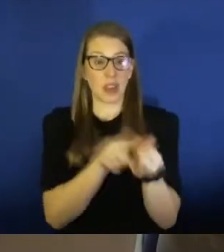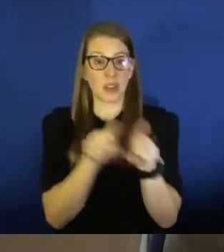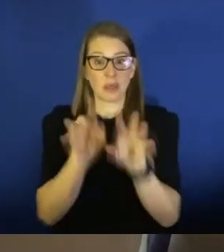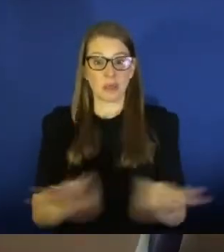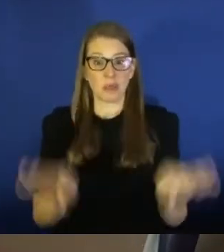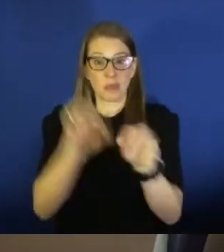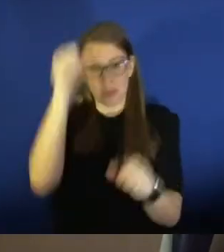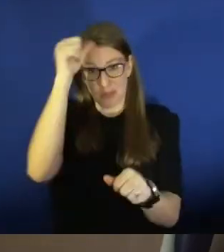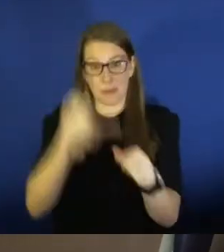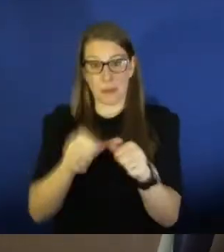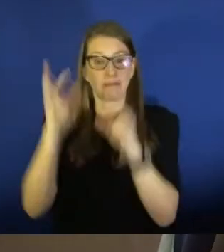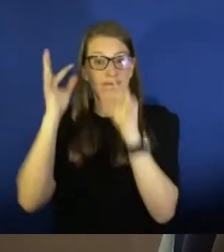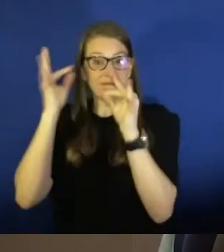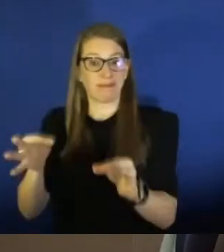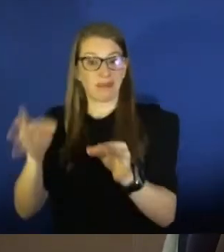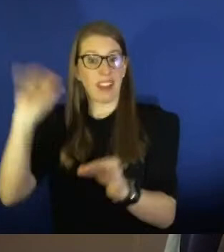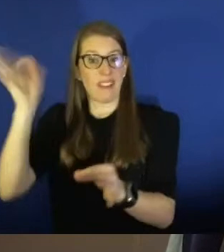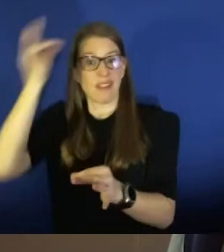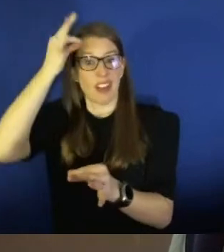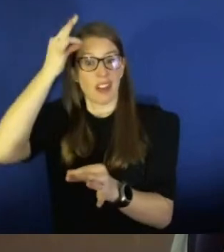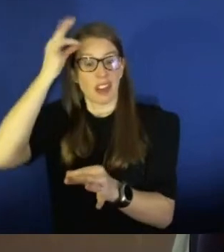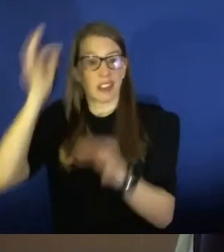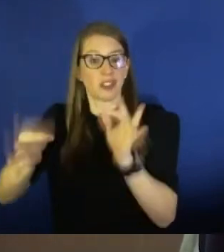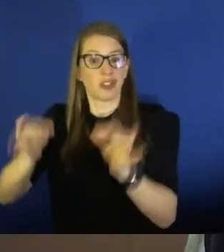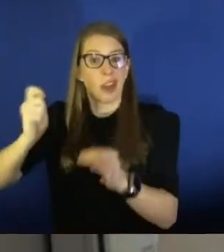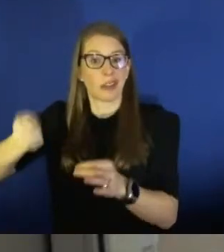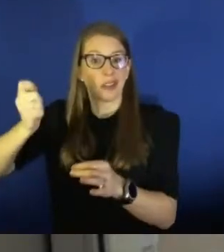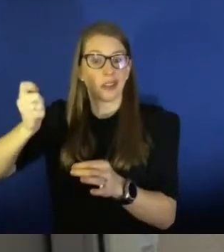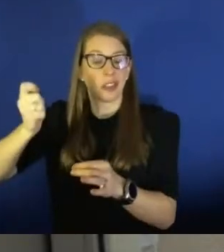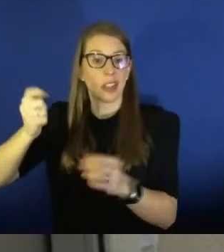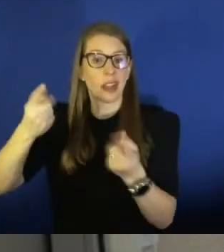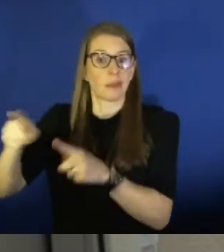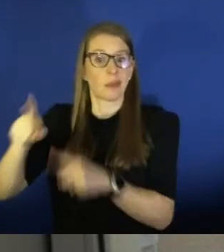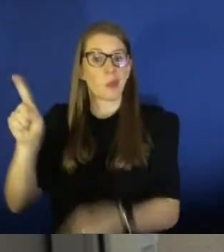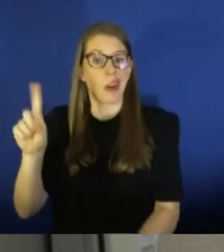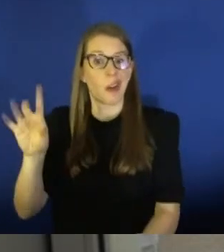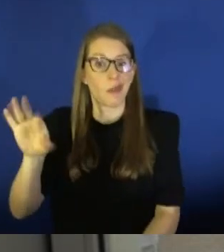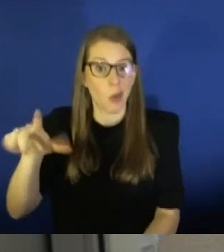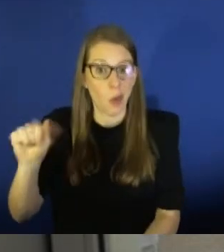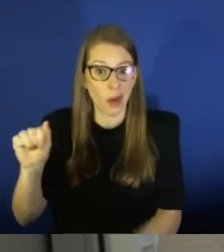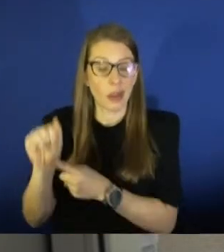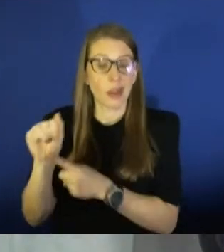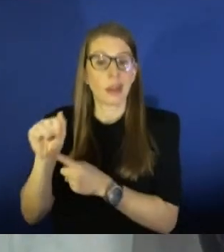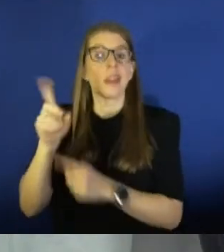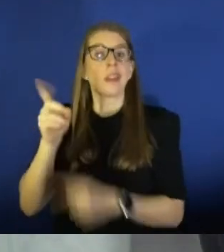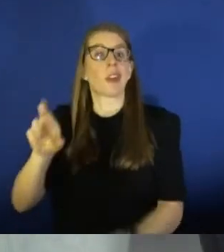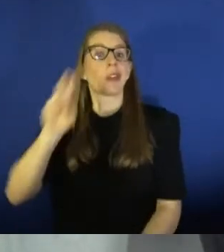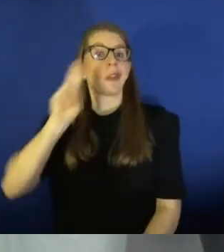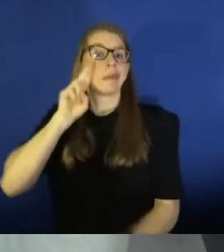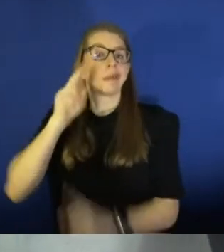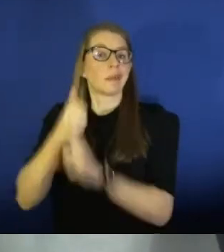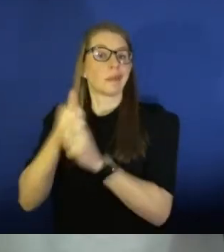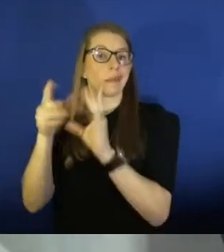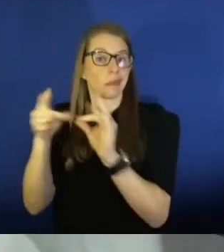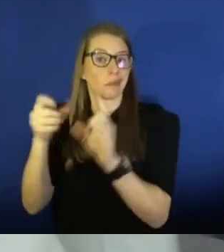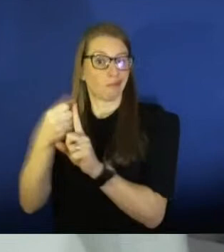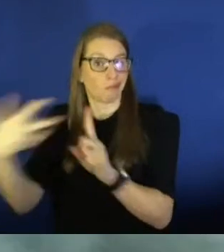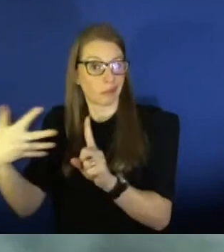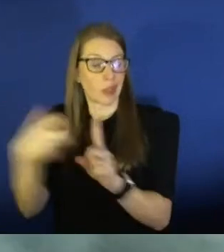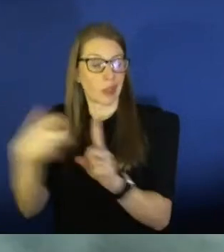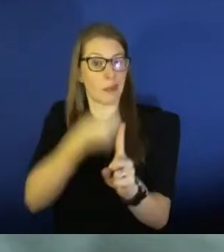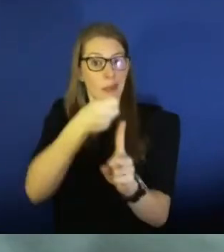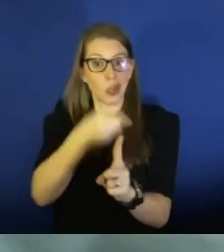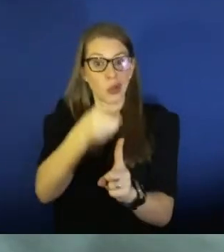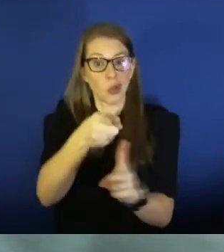by one federal judge in Florida. More on what Dr. Dana Hawkinson has to say about that and the impact this could have on you and your